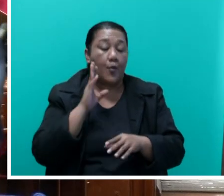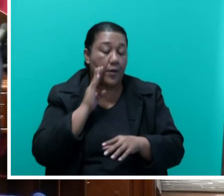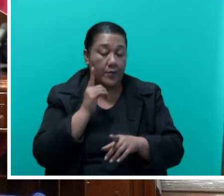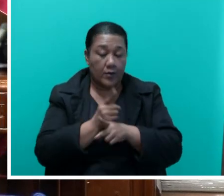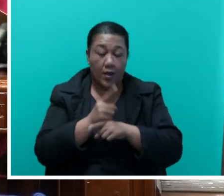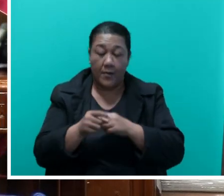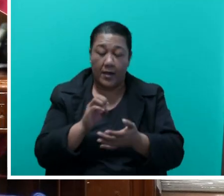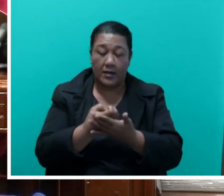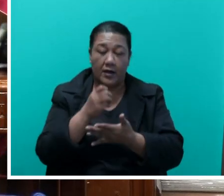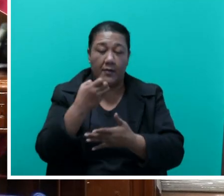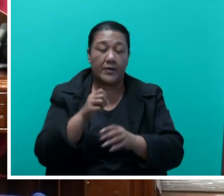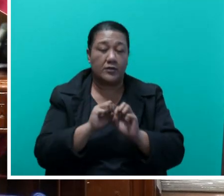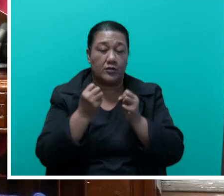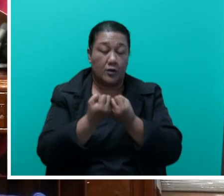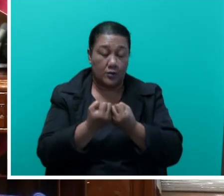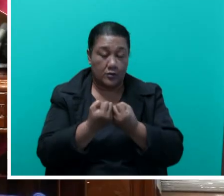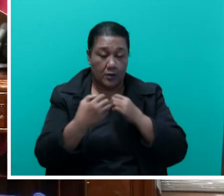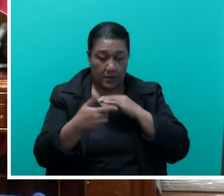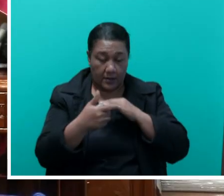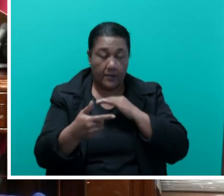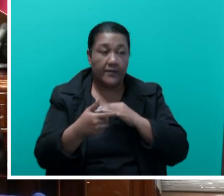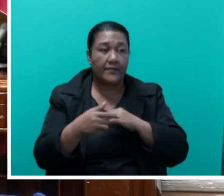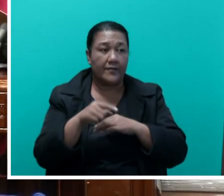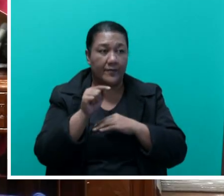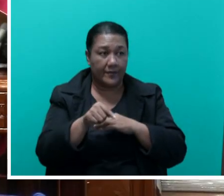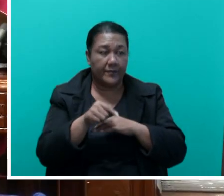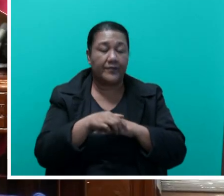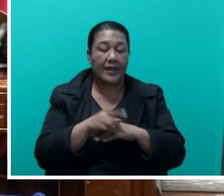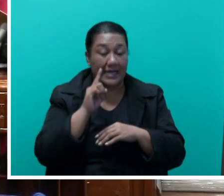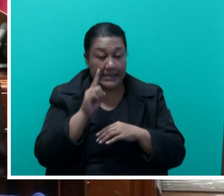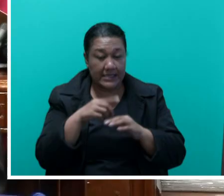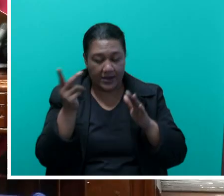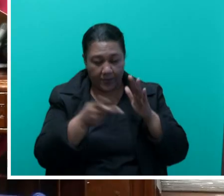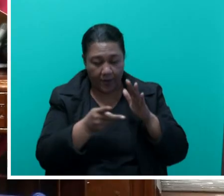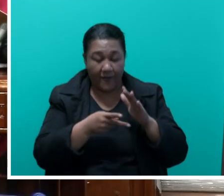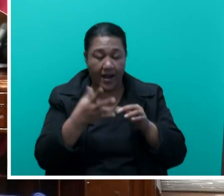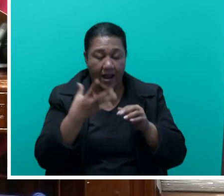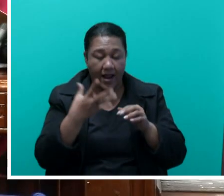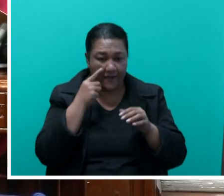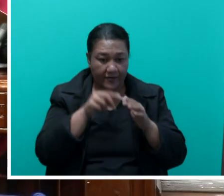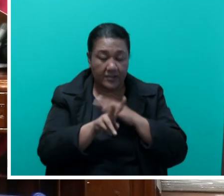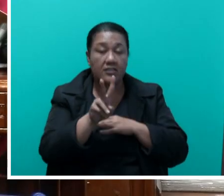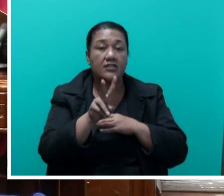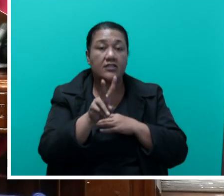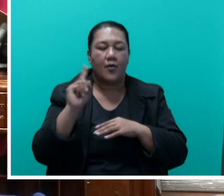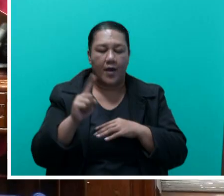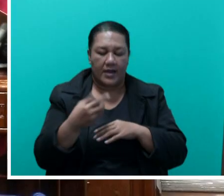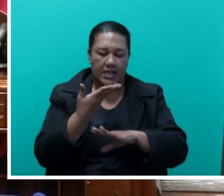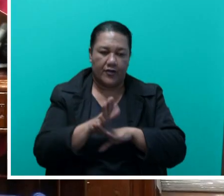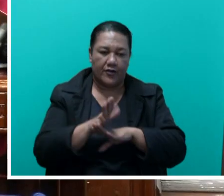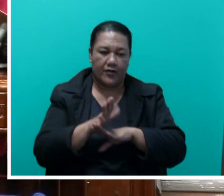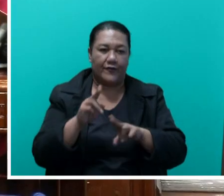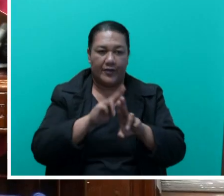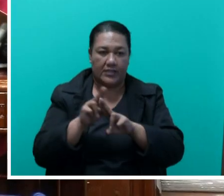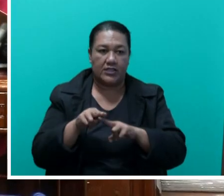political landscape in its entirety, I see the profile and vision of a new Fiji, the